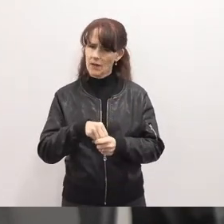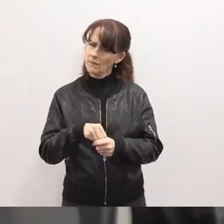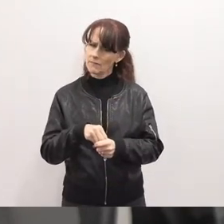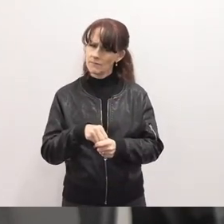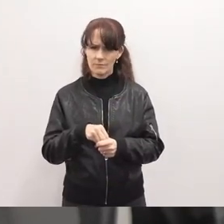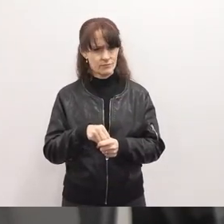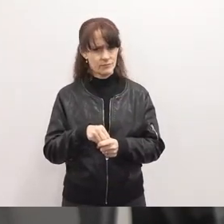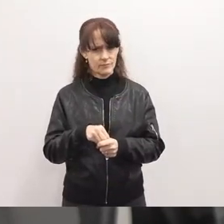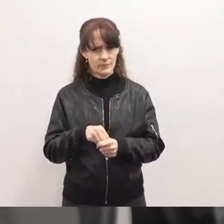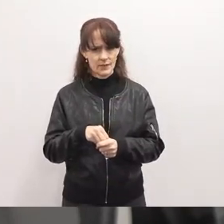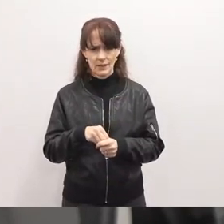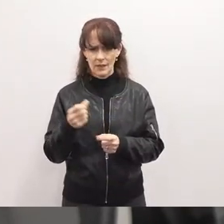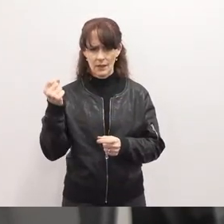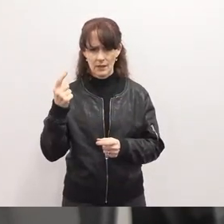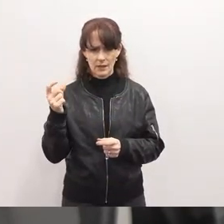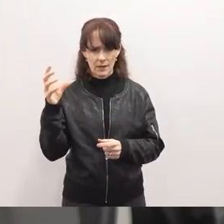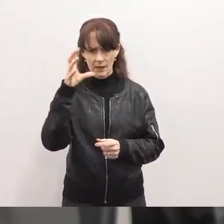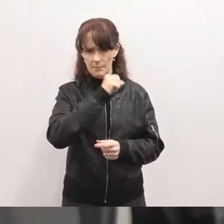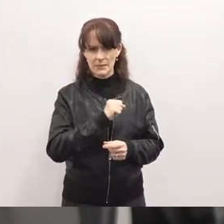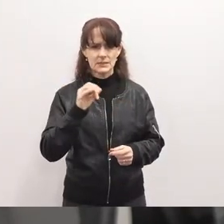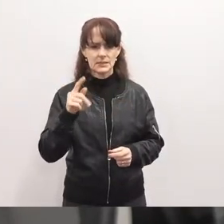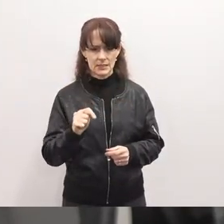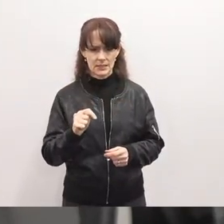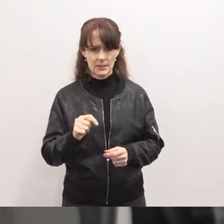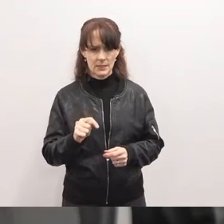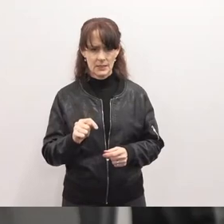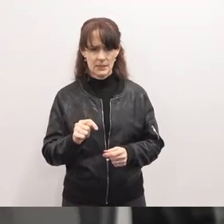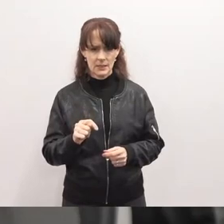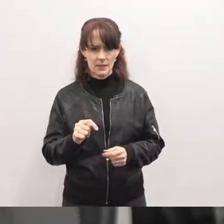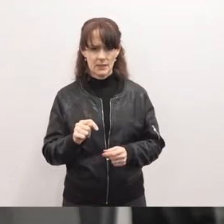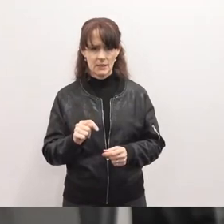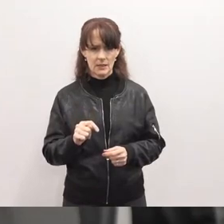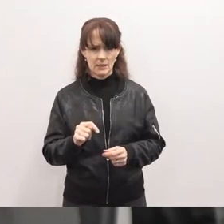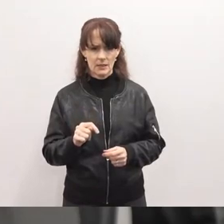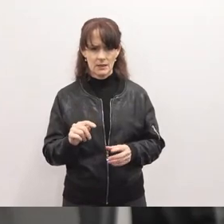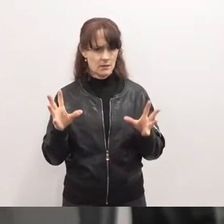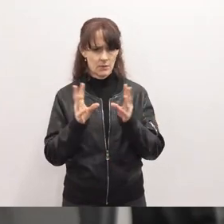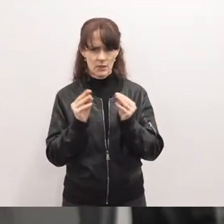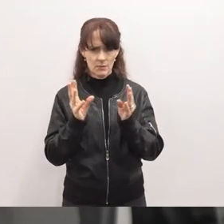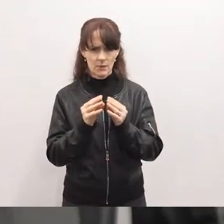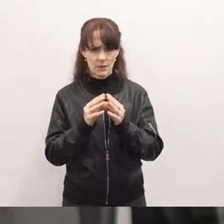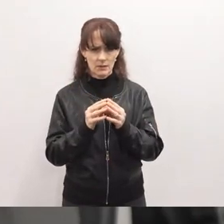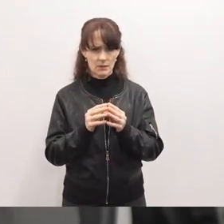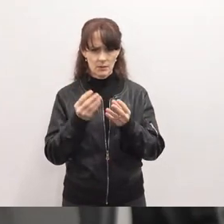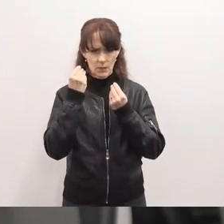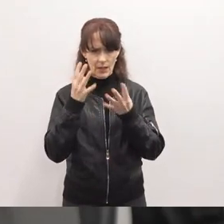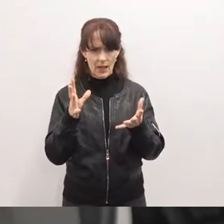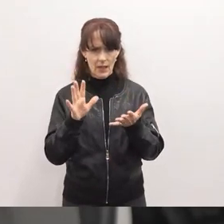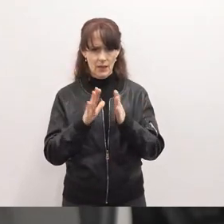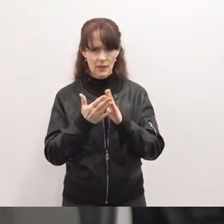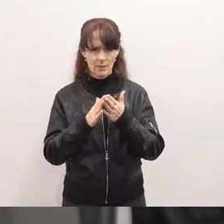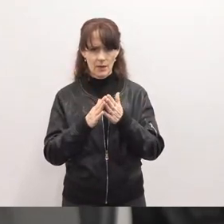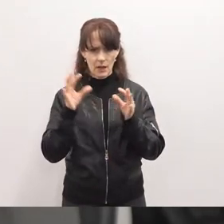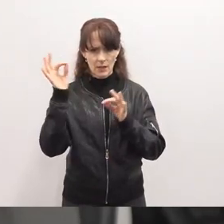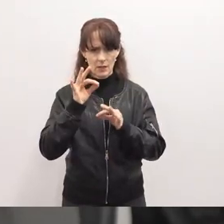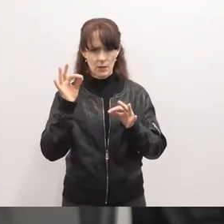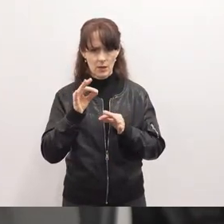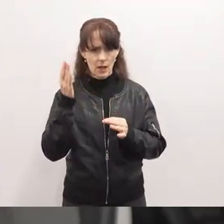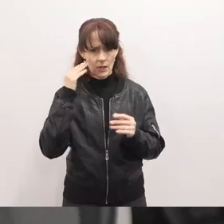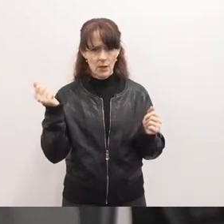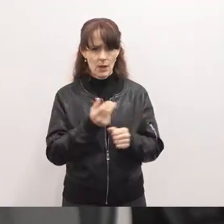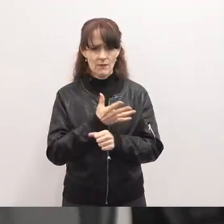and I can't understand how I missed it. Did we not have meetings? Did we not let the community know? Because I didn't know, and I pretty much